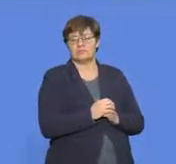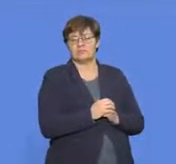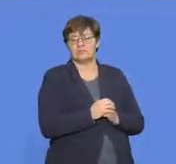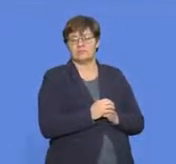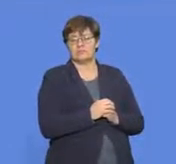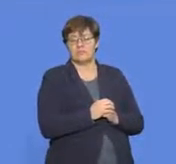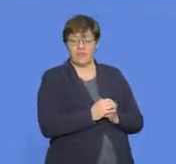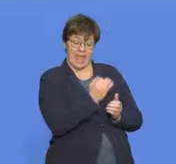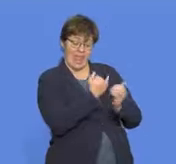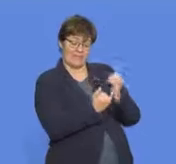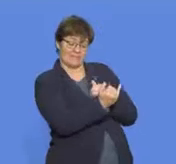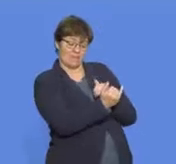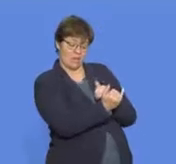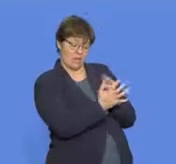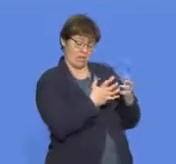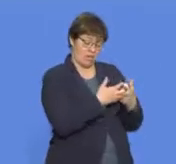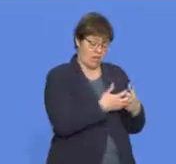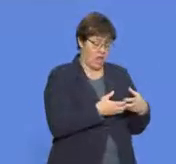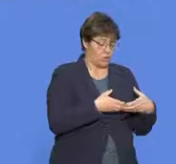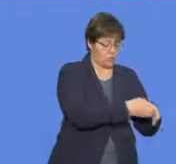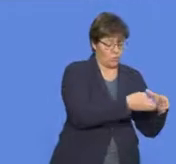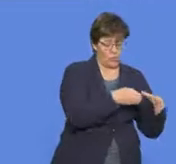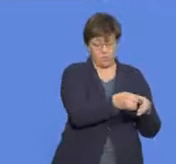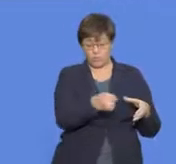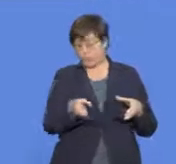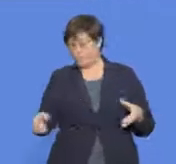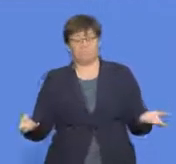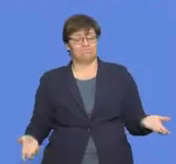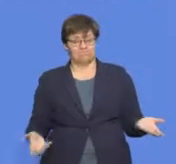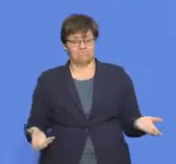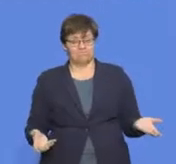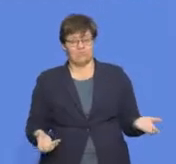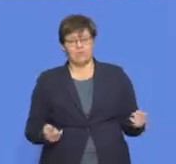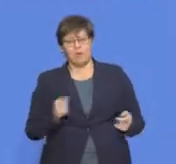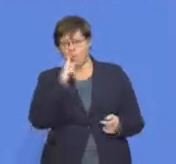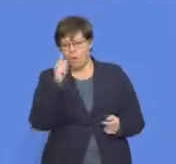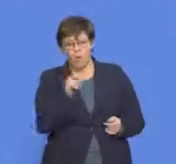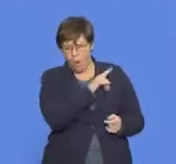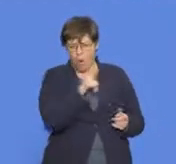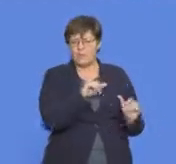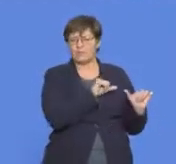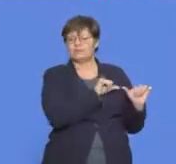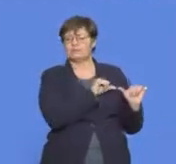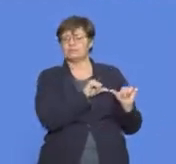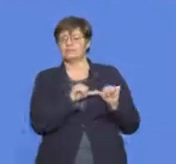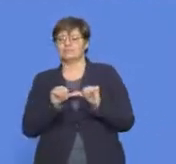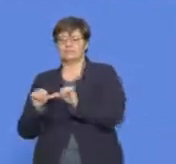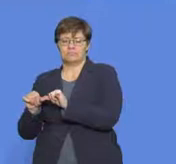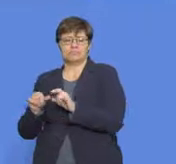place individuals or organisms into specific categories. And they seem to have more a